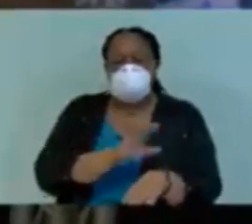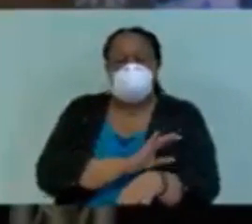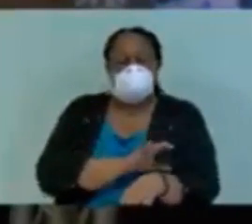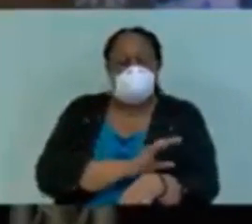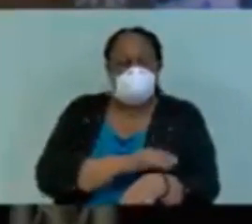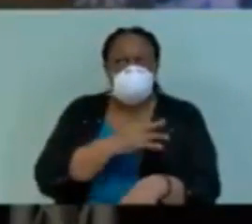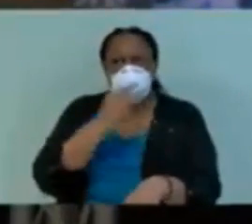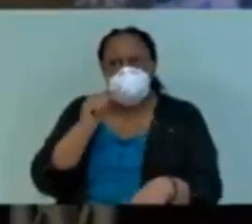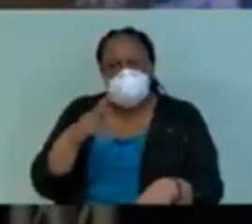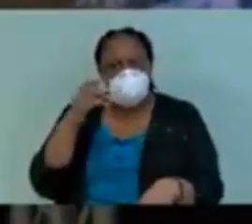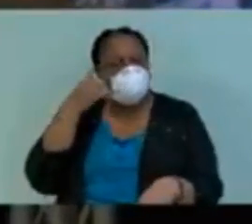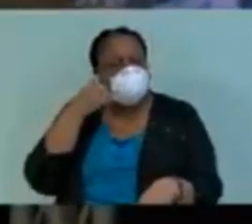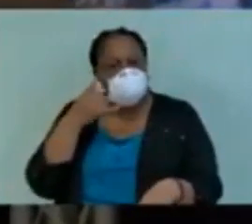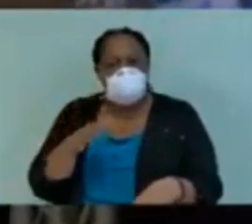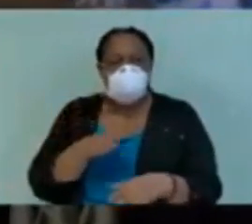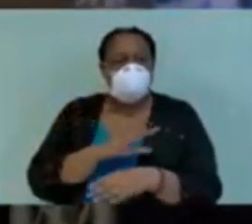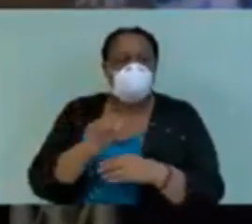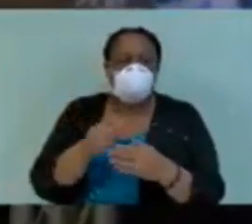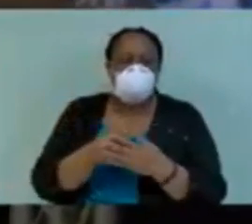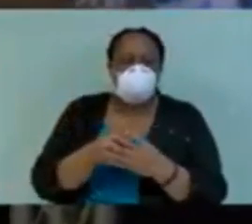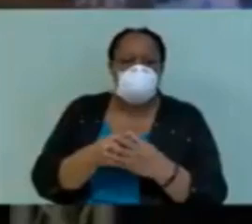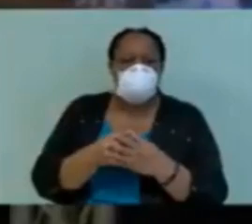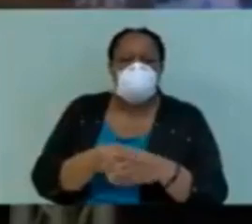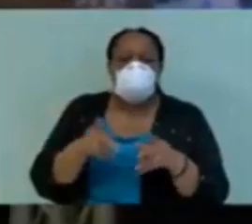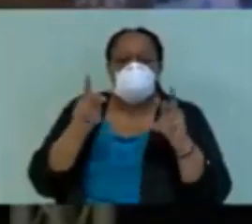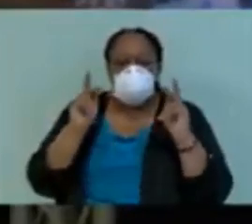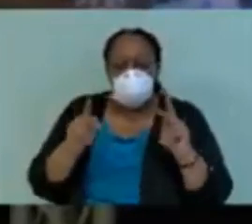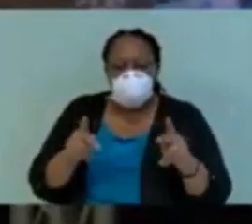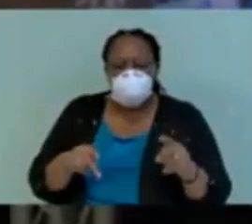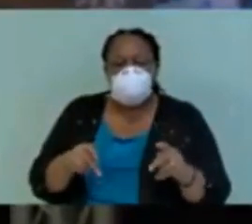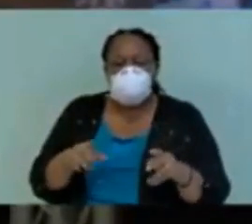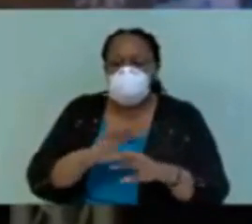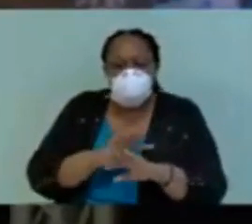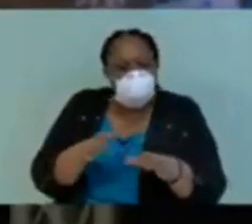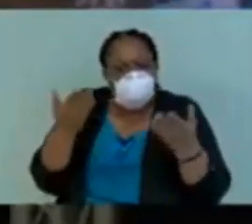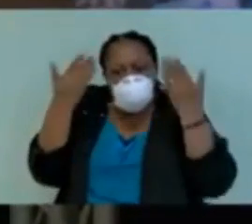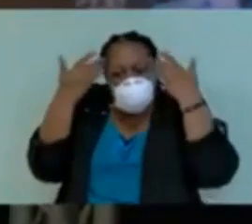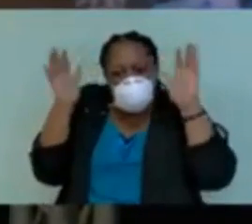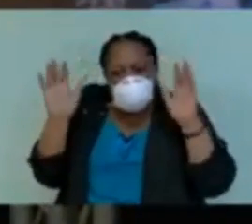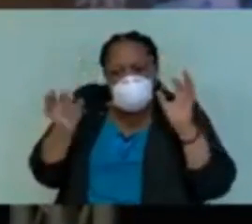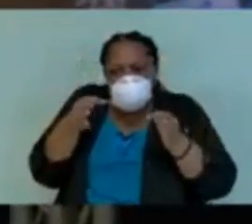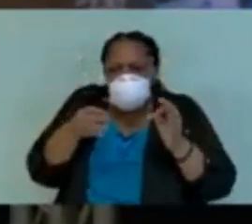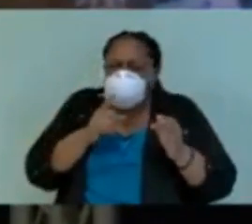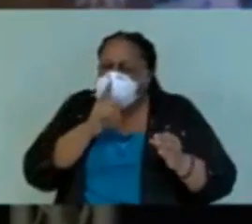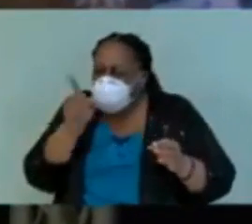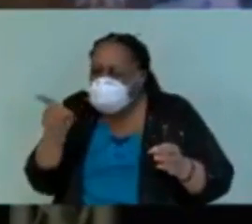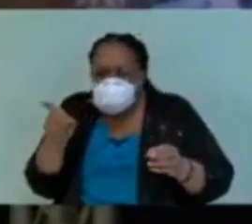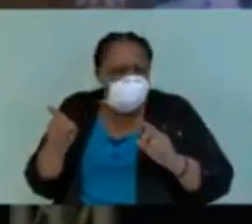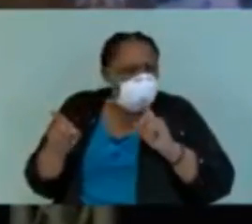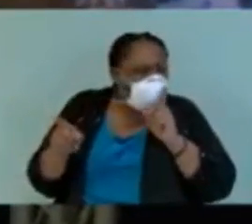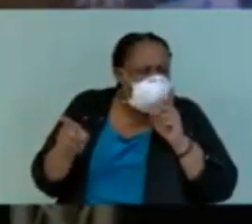was not easy to be on the front line, especially in the early stages of the heightened panic and fear due